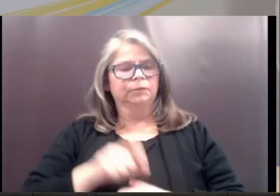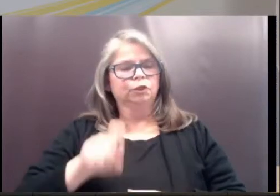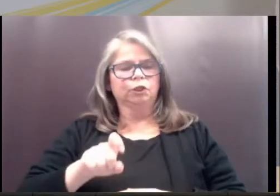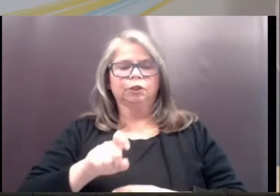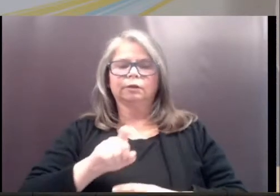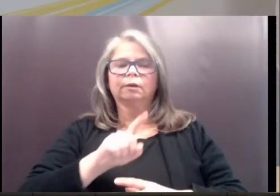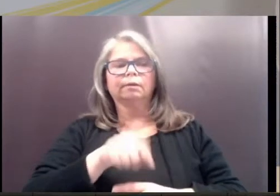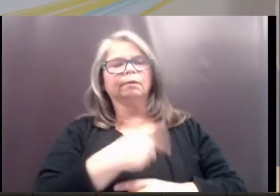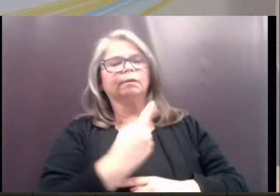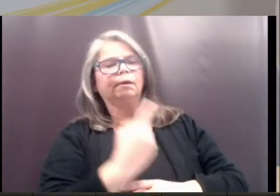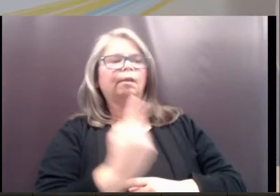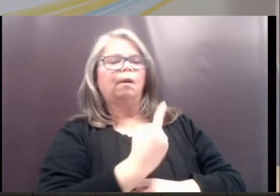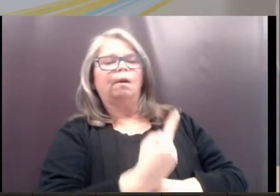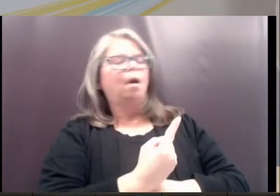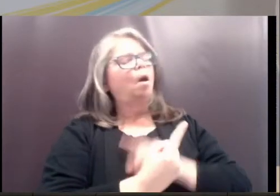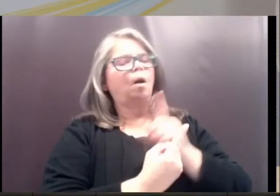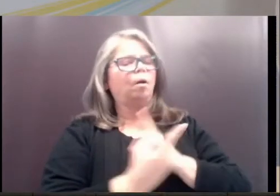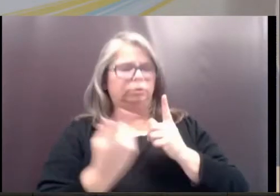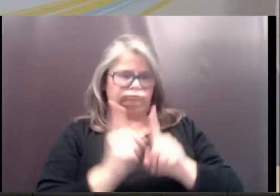people.